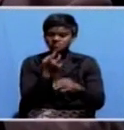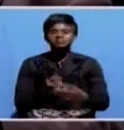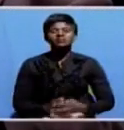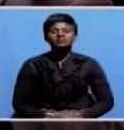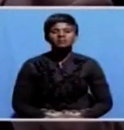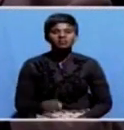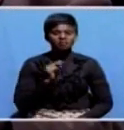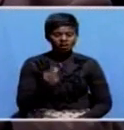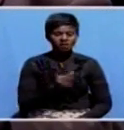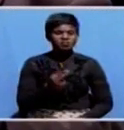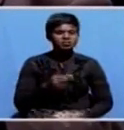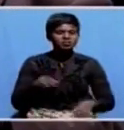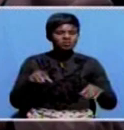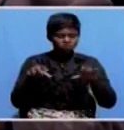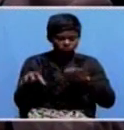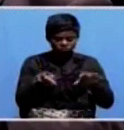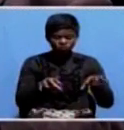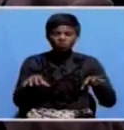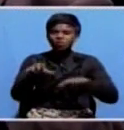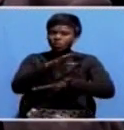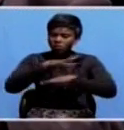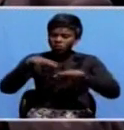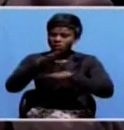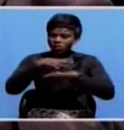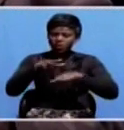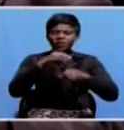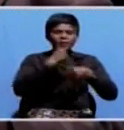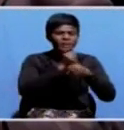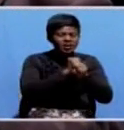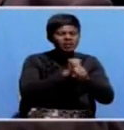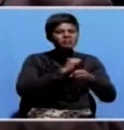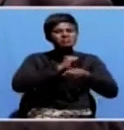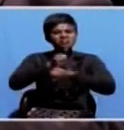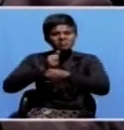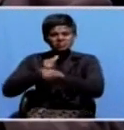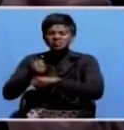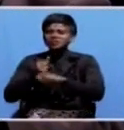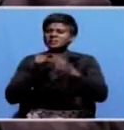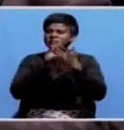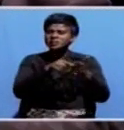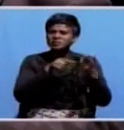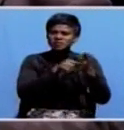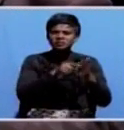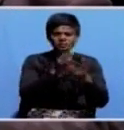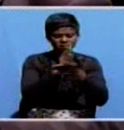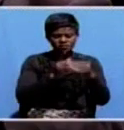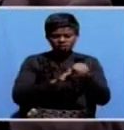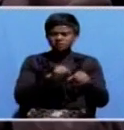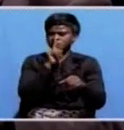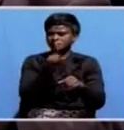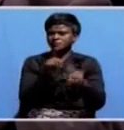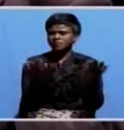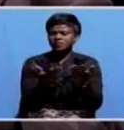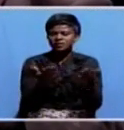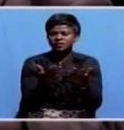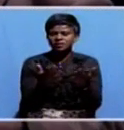Although we are overdoing it by making so many allegations which cannot be proved. And that's why